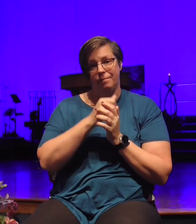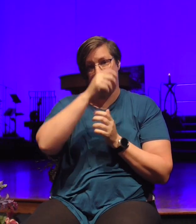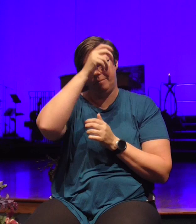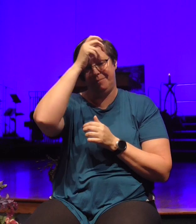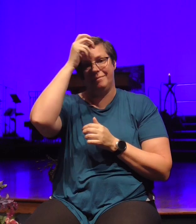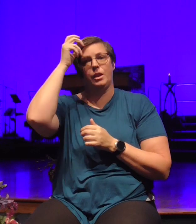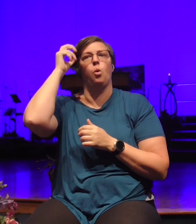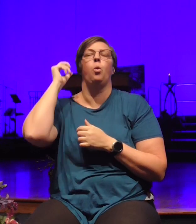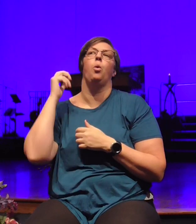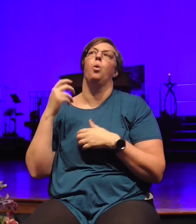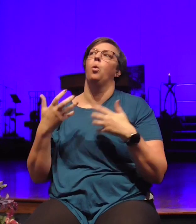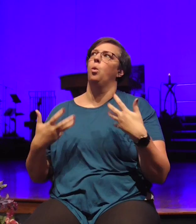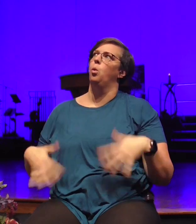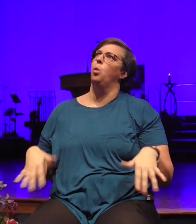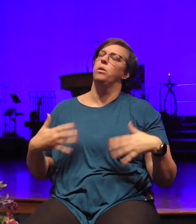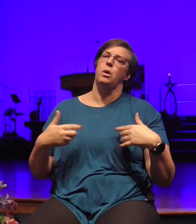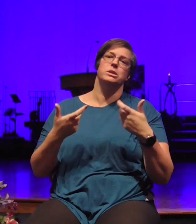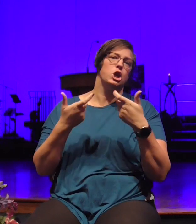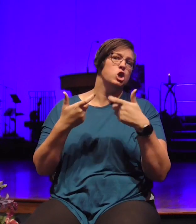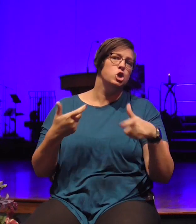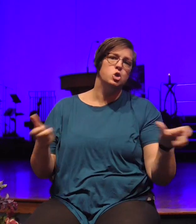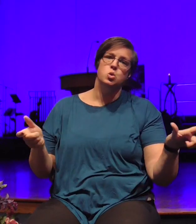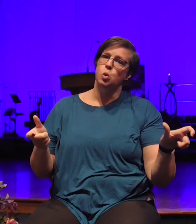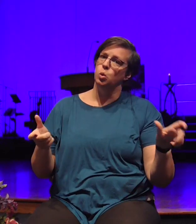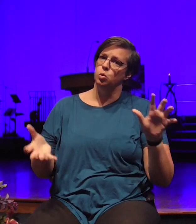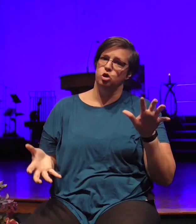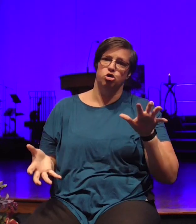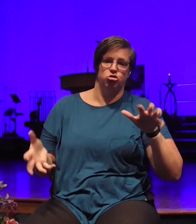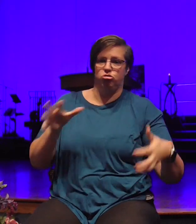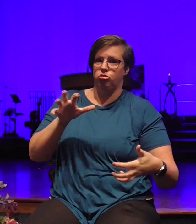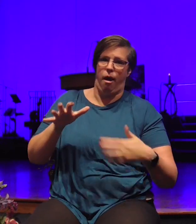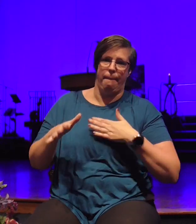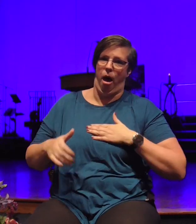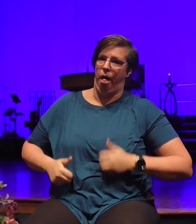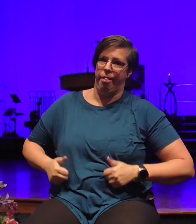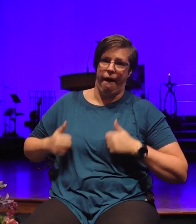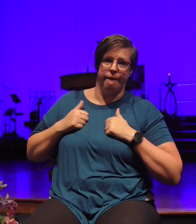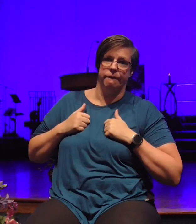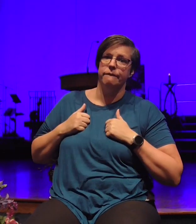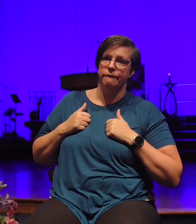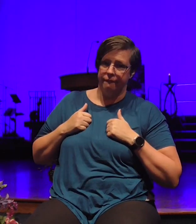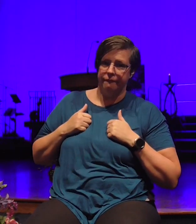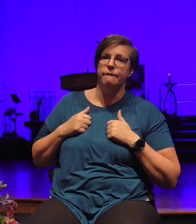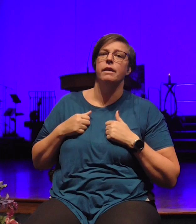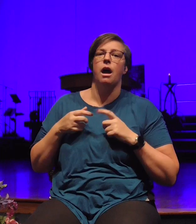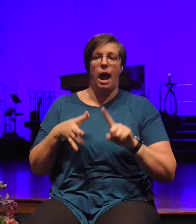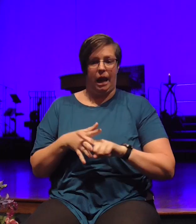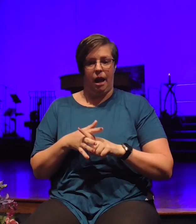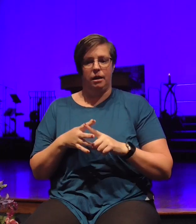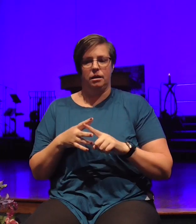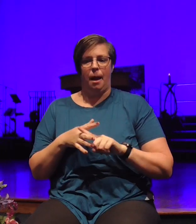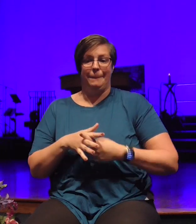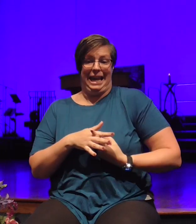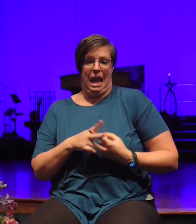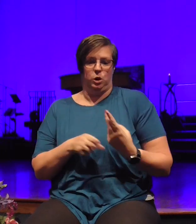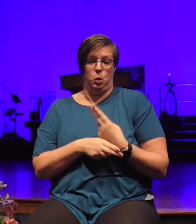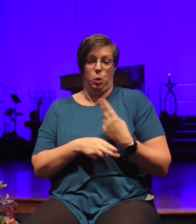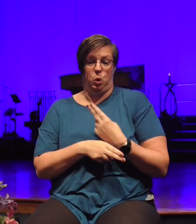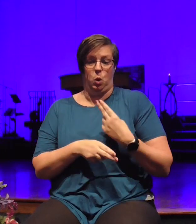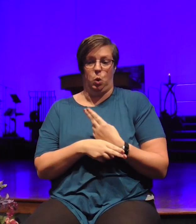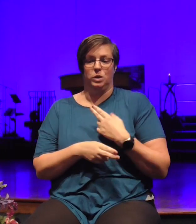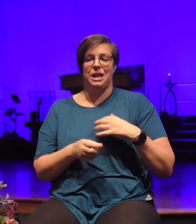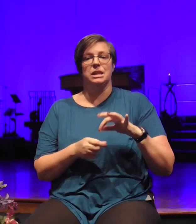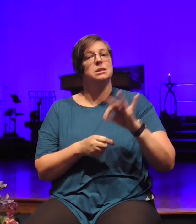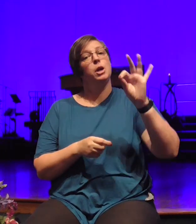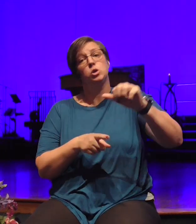a huge difference in my life. And I began to use a spiritual practice that we've talked about